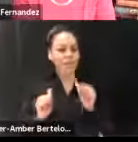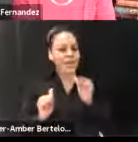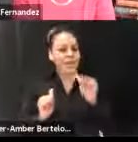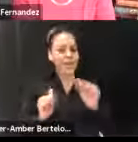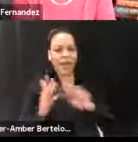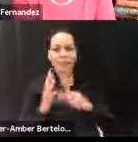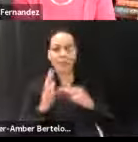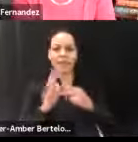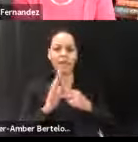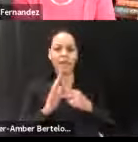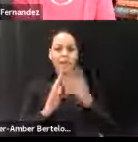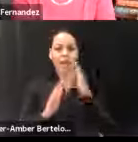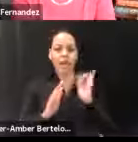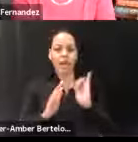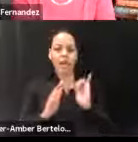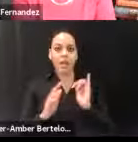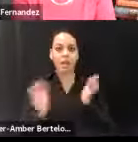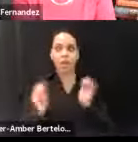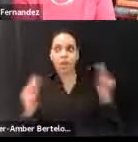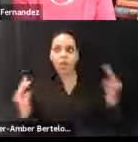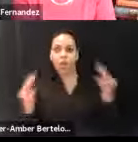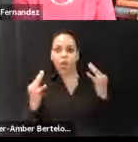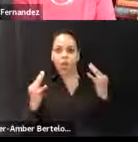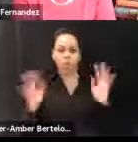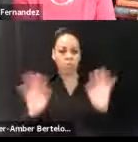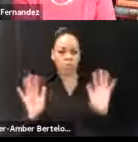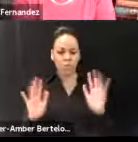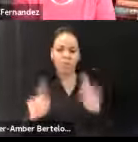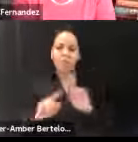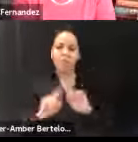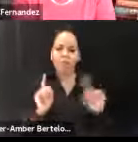as a loose thing, but perform and talk